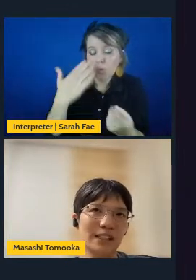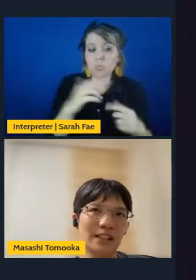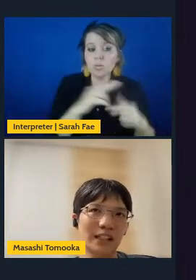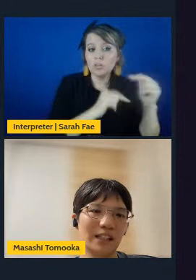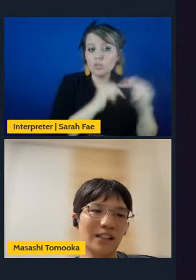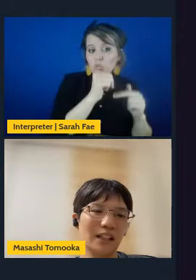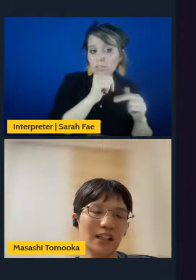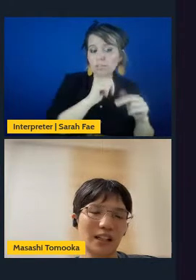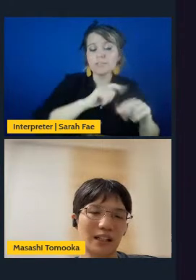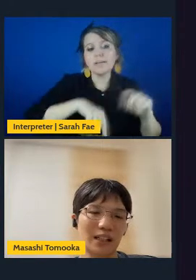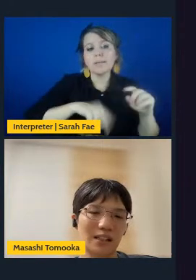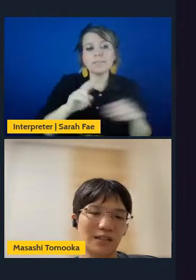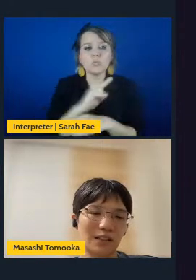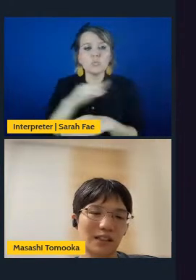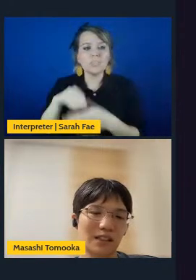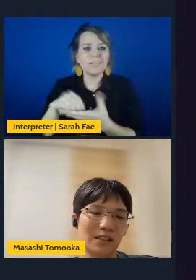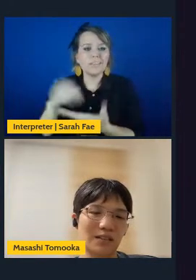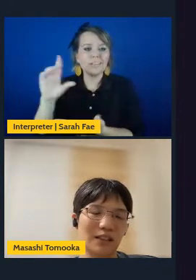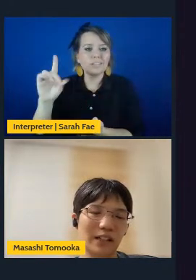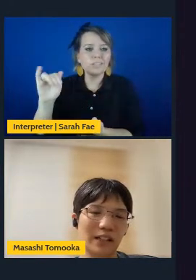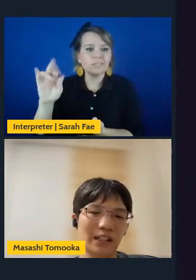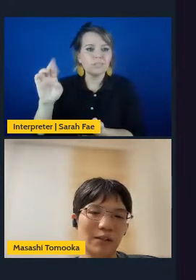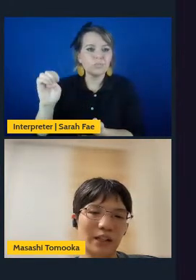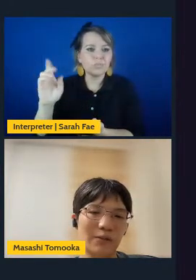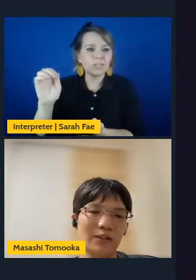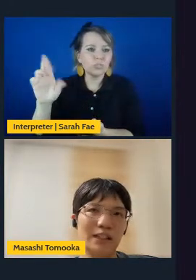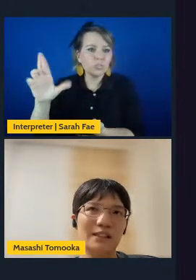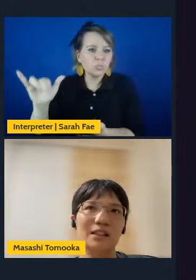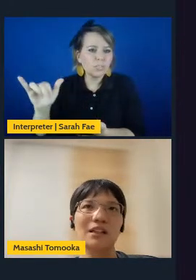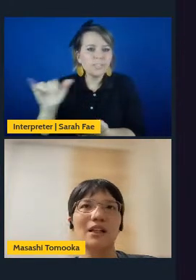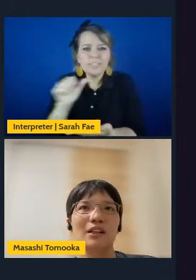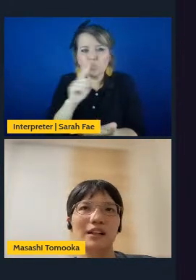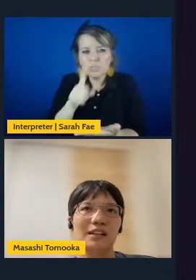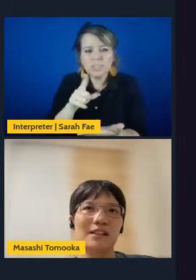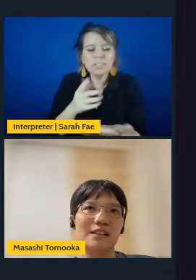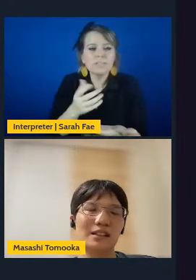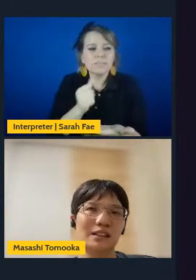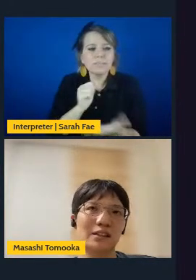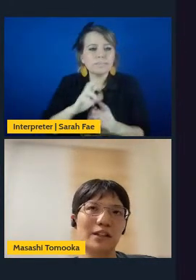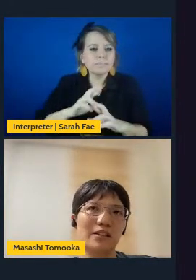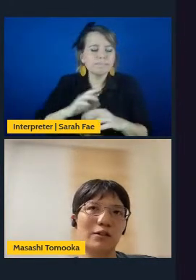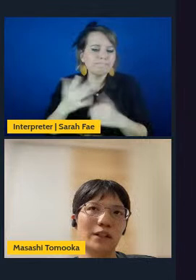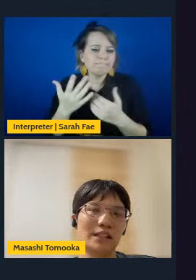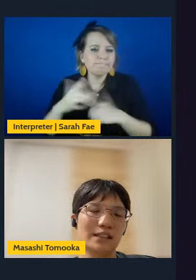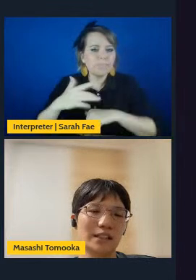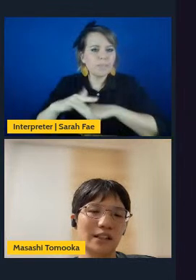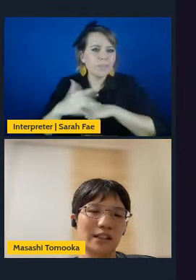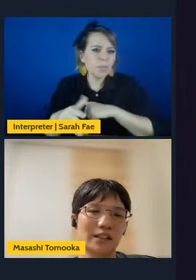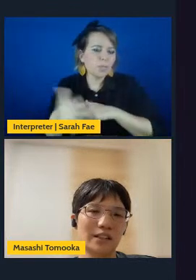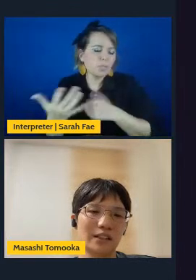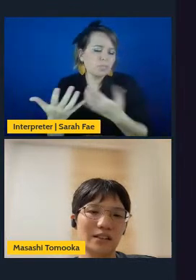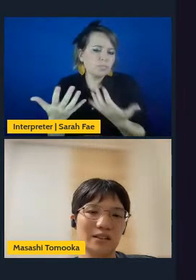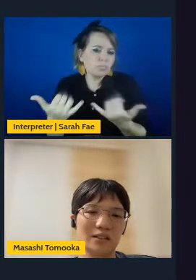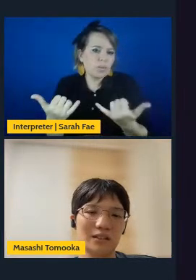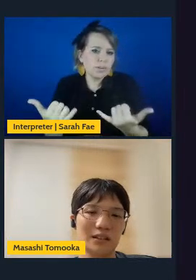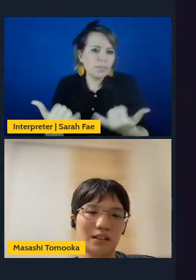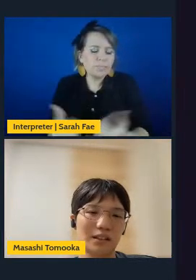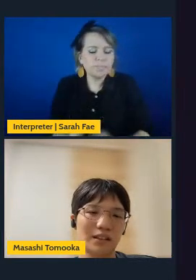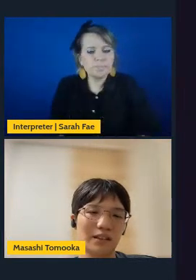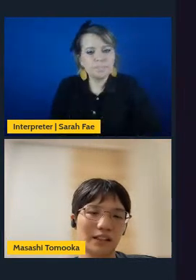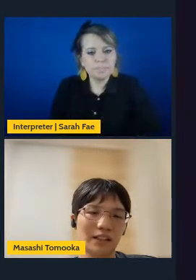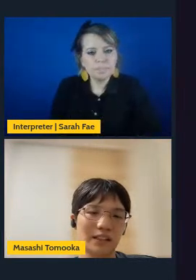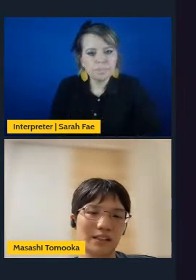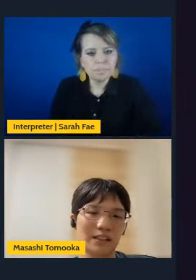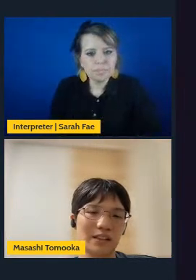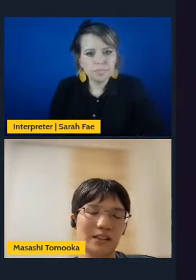vanilla CDK, so it's not really available, I think. But it's definitely worth taking a look.